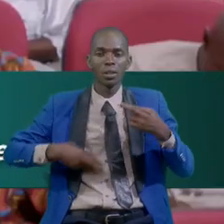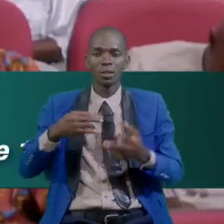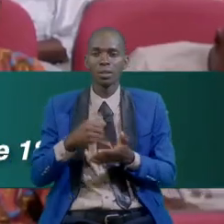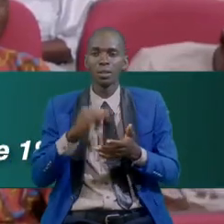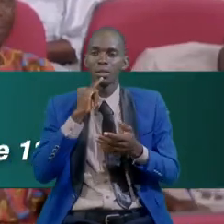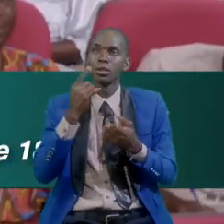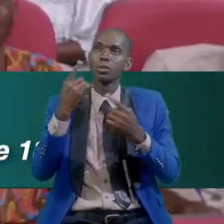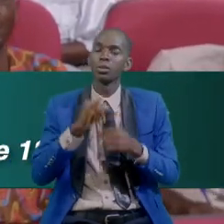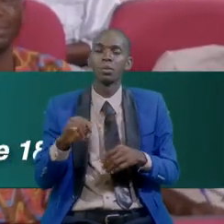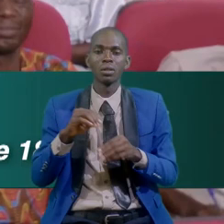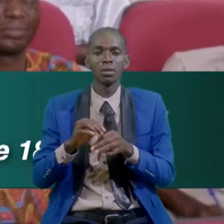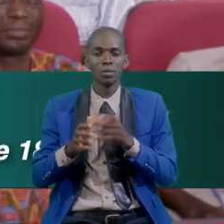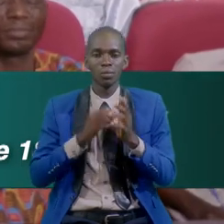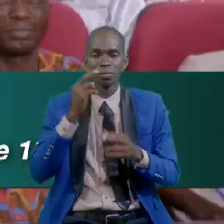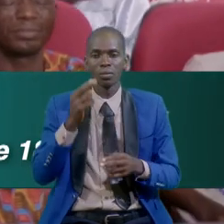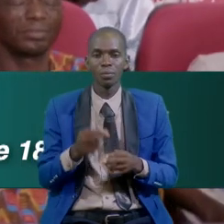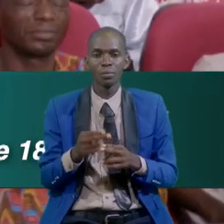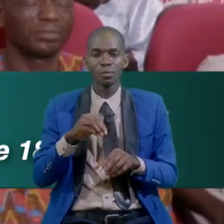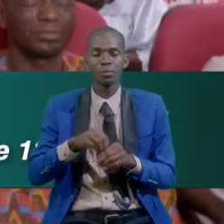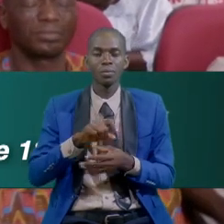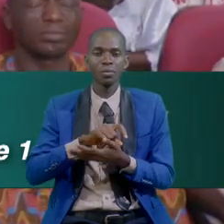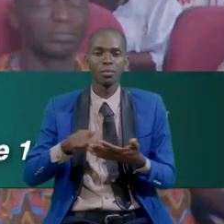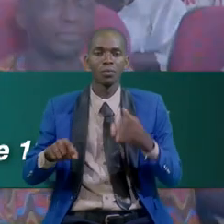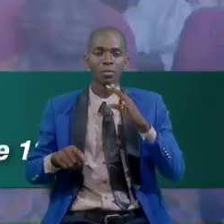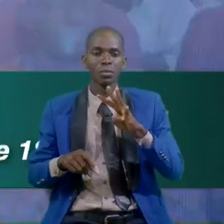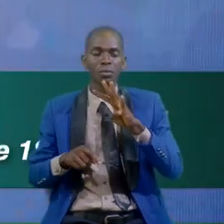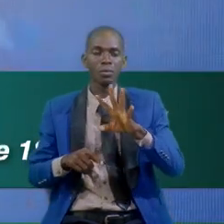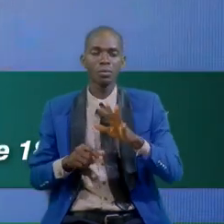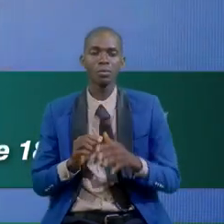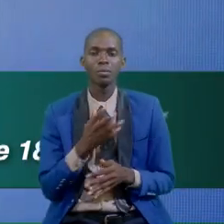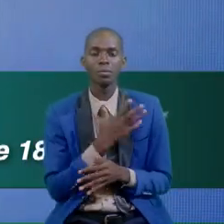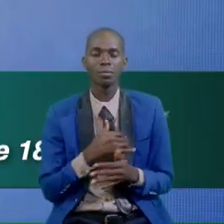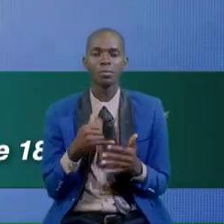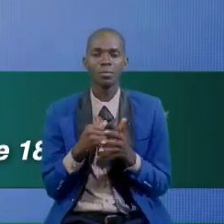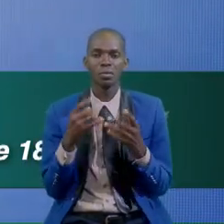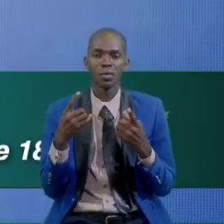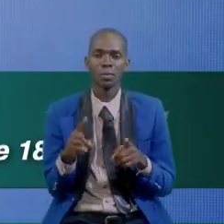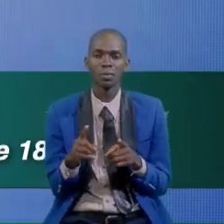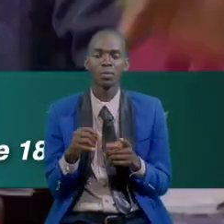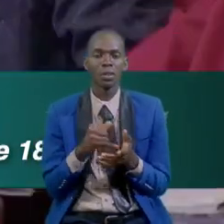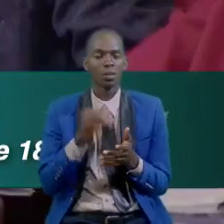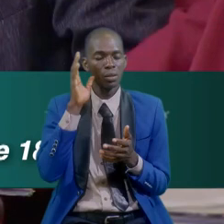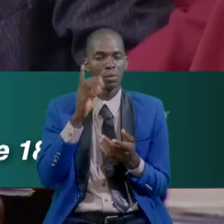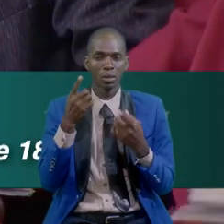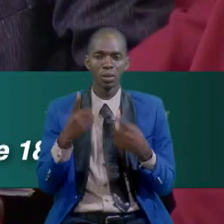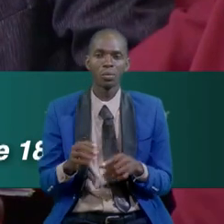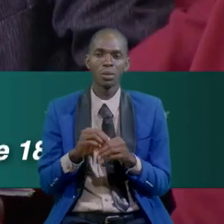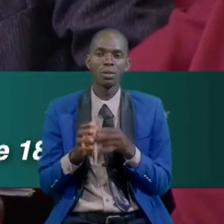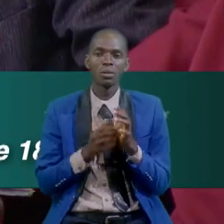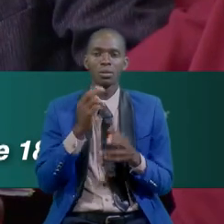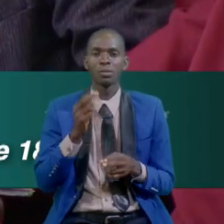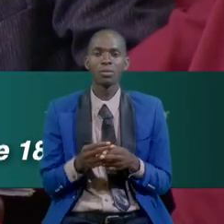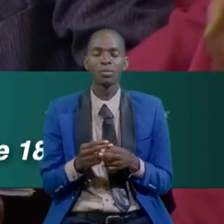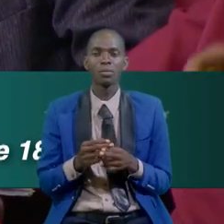coming. Verse 45, and it came to pass, it will come to pass. In